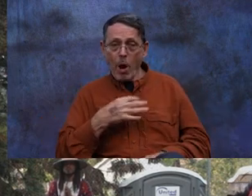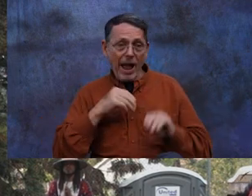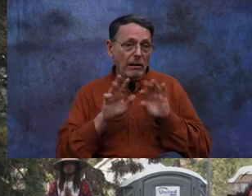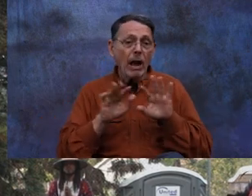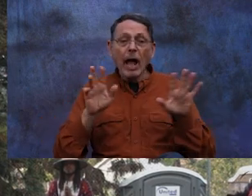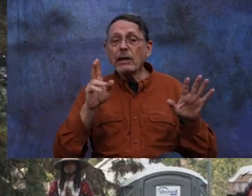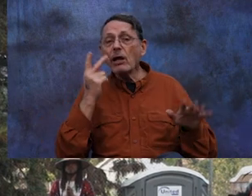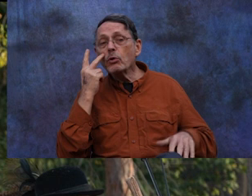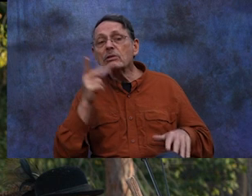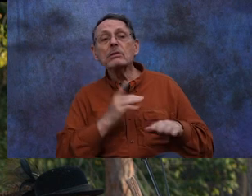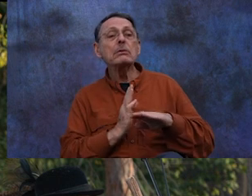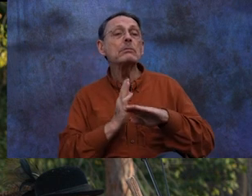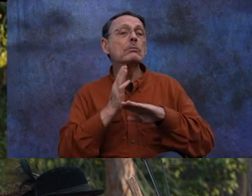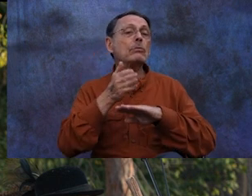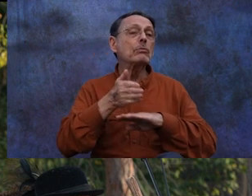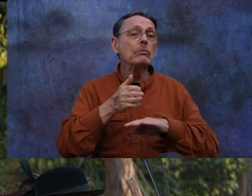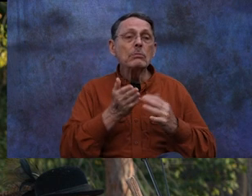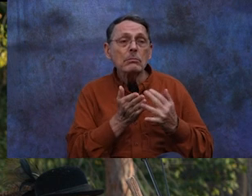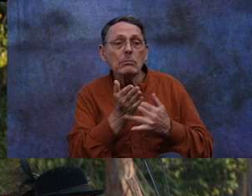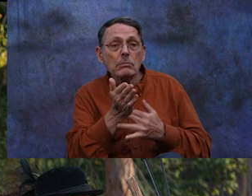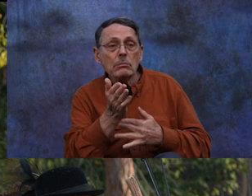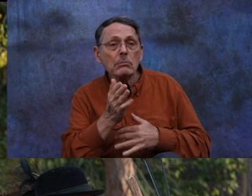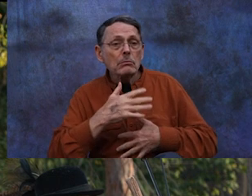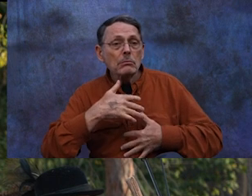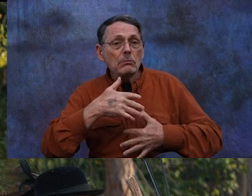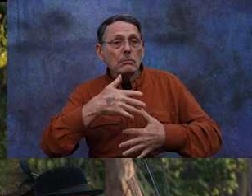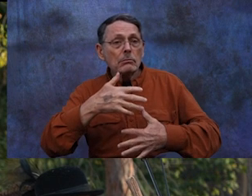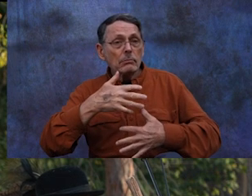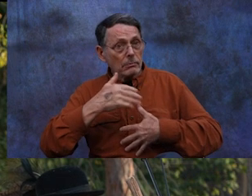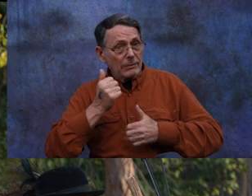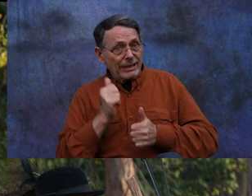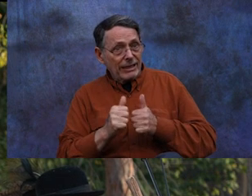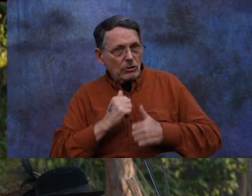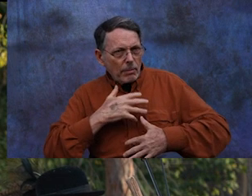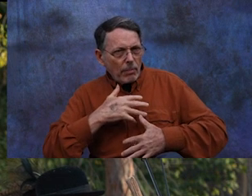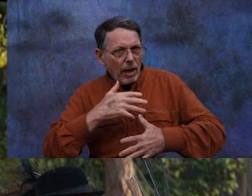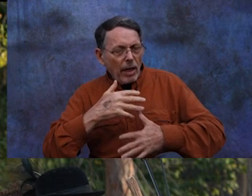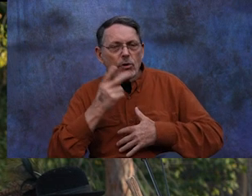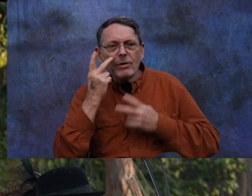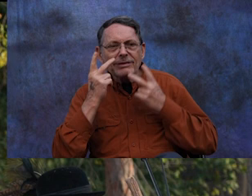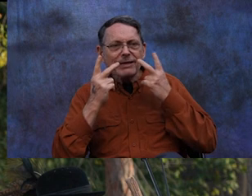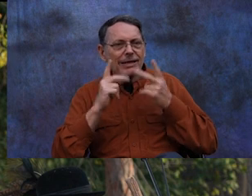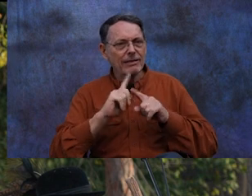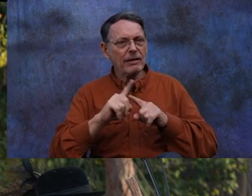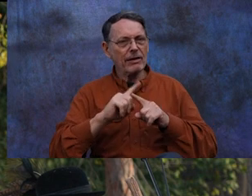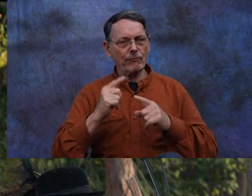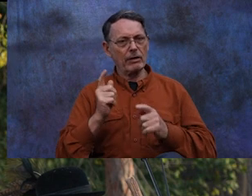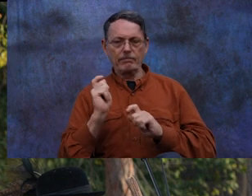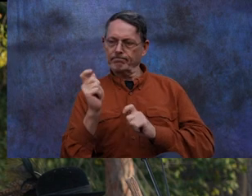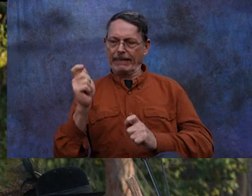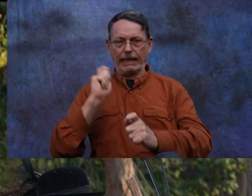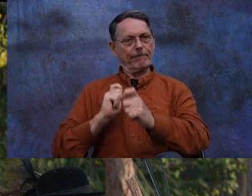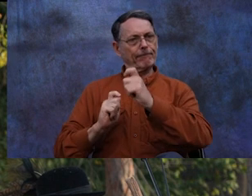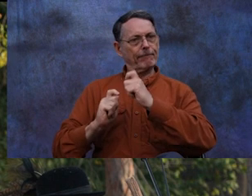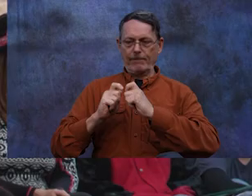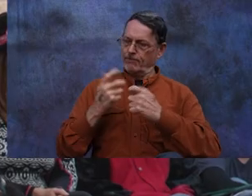other side, take a breath. And with each breath, you realize all the gifts that you've reclaimed,